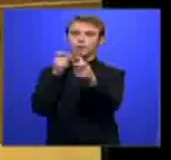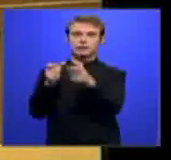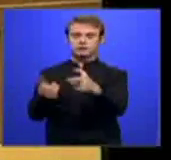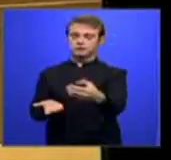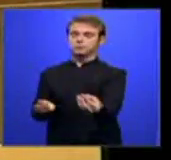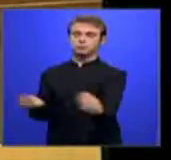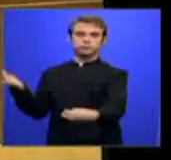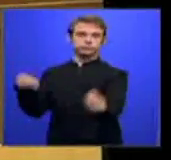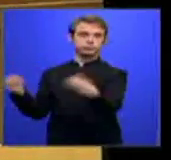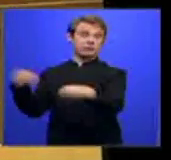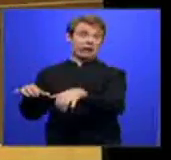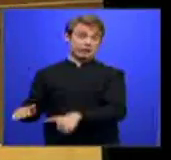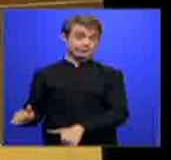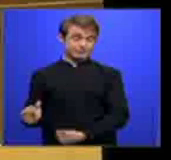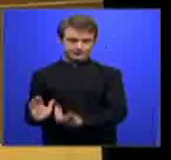The bill